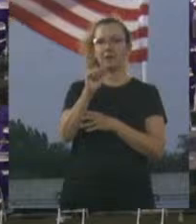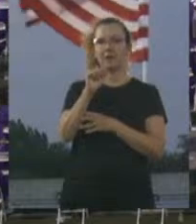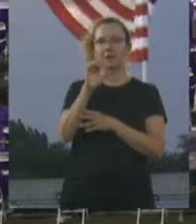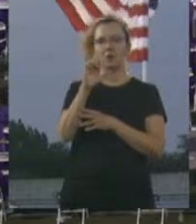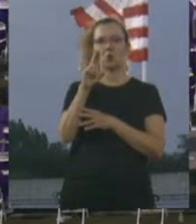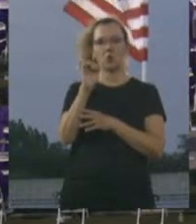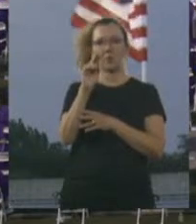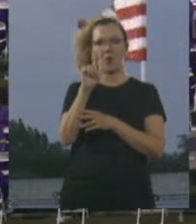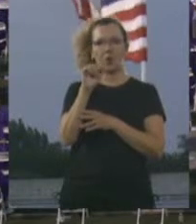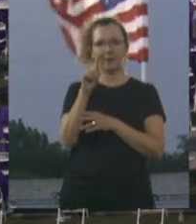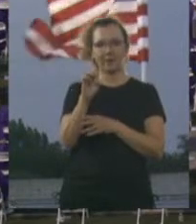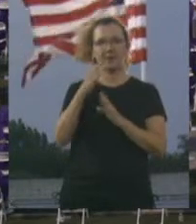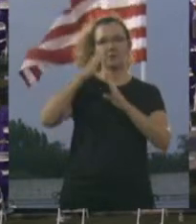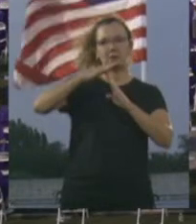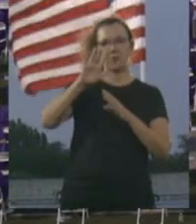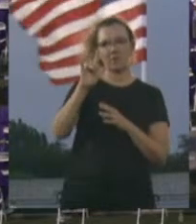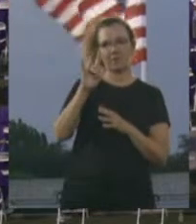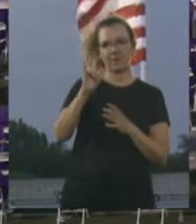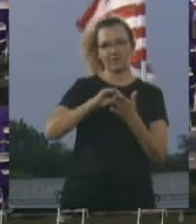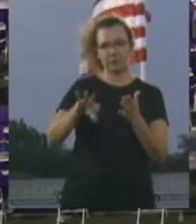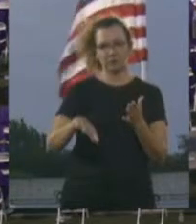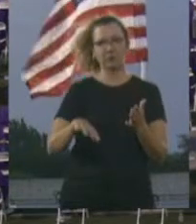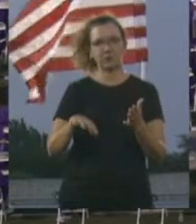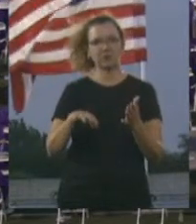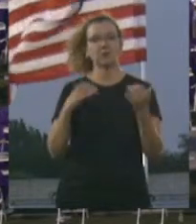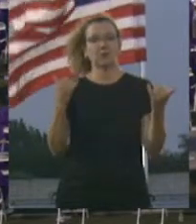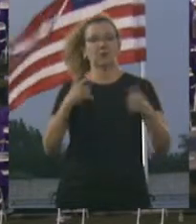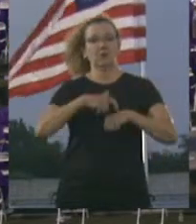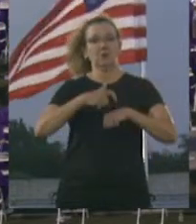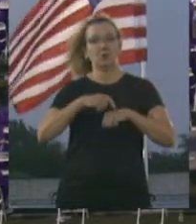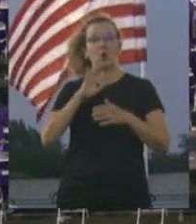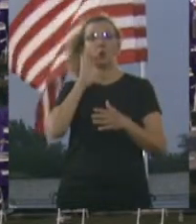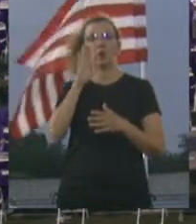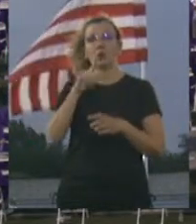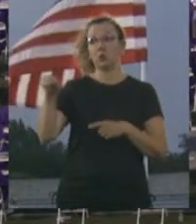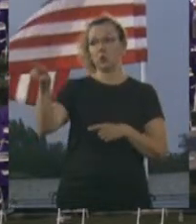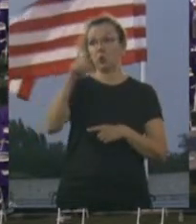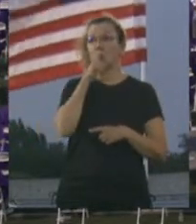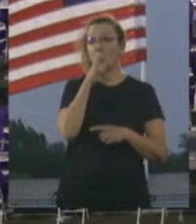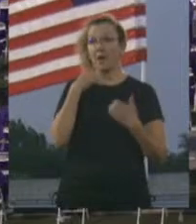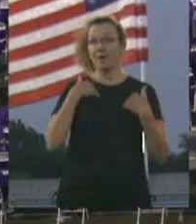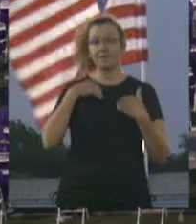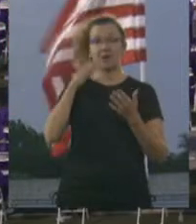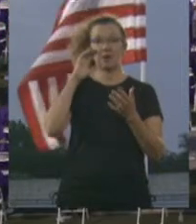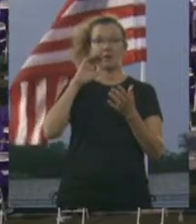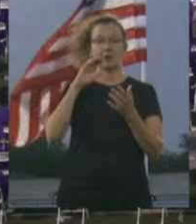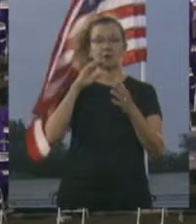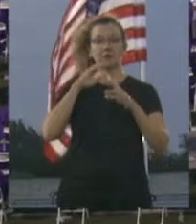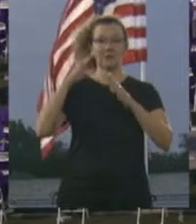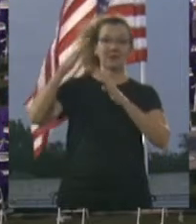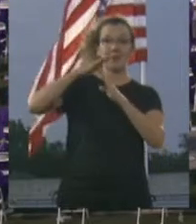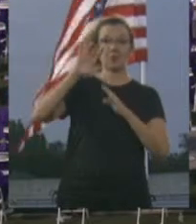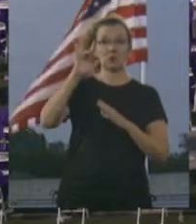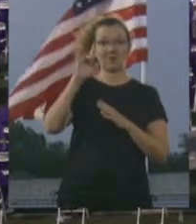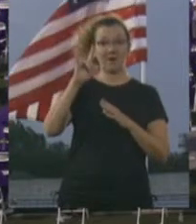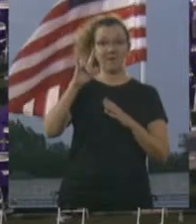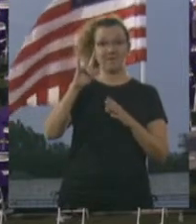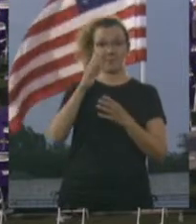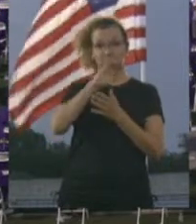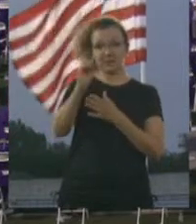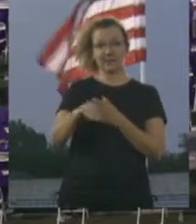top 25 ranked students. At this time, will the graduates that are ranked in the top 25 please stand?